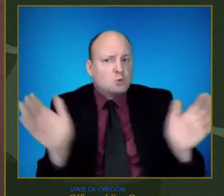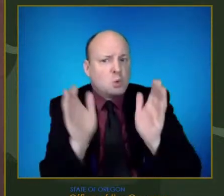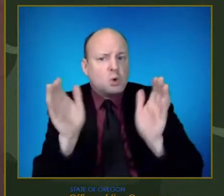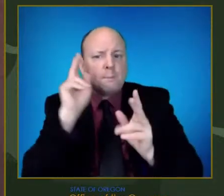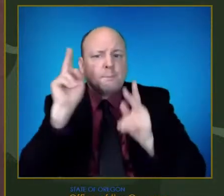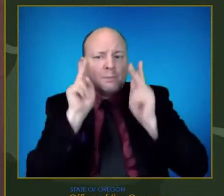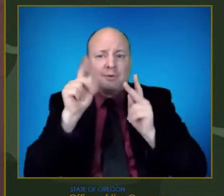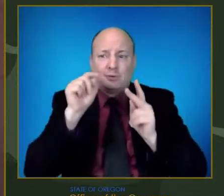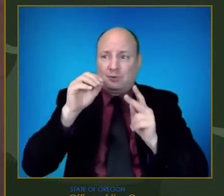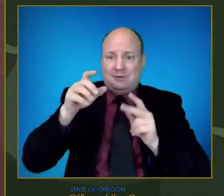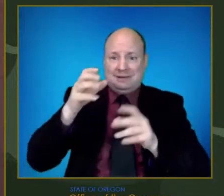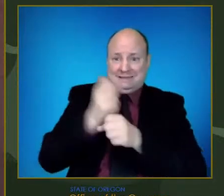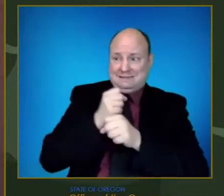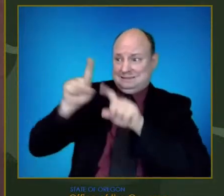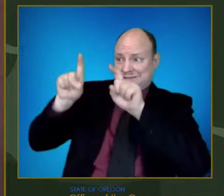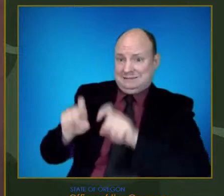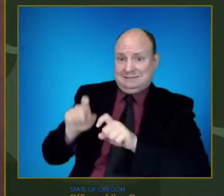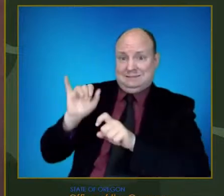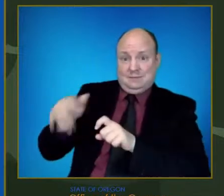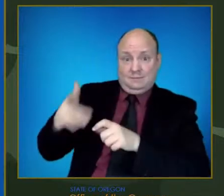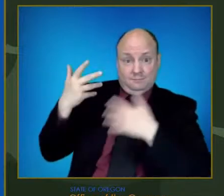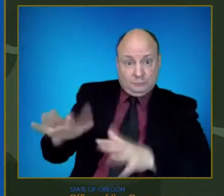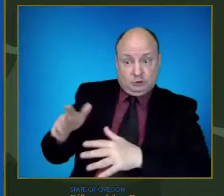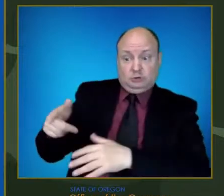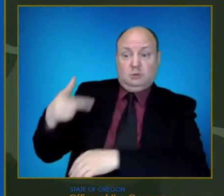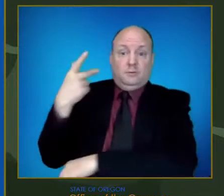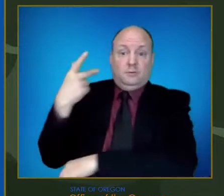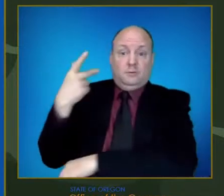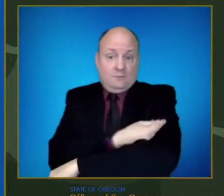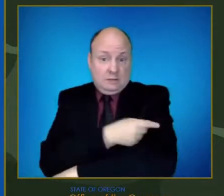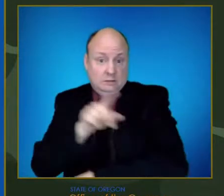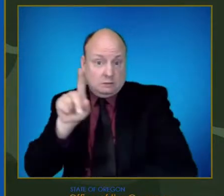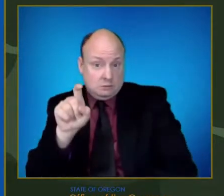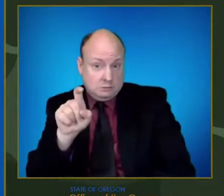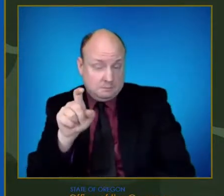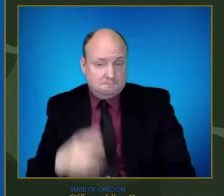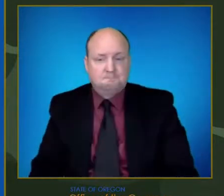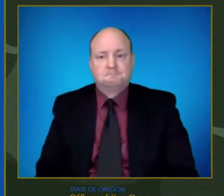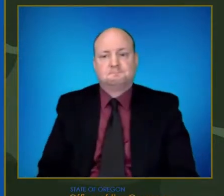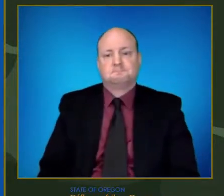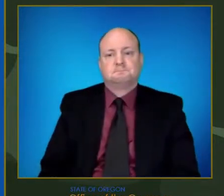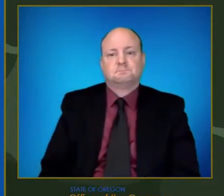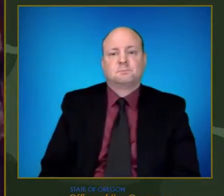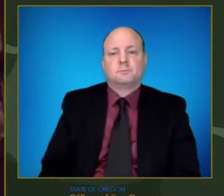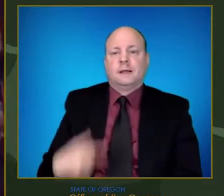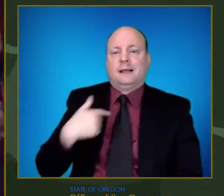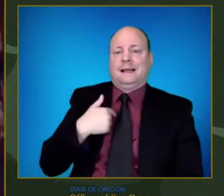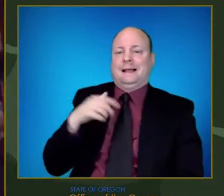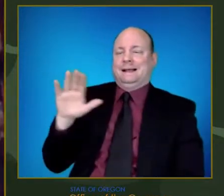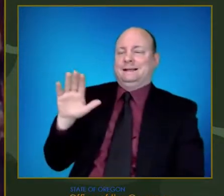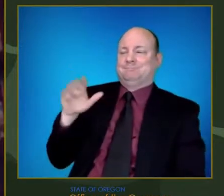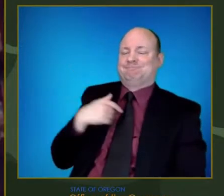vaccine? Yeah, I think I'd actually, Lisa, like to pitch that question to Dr. Seidlinger.